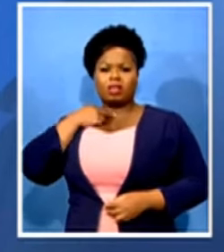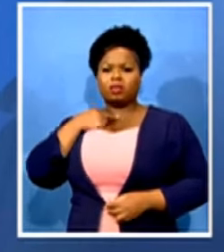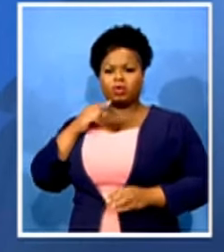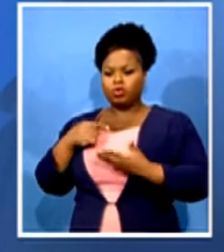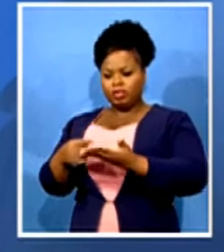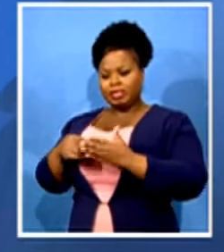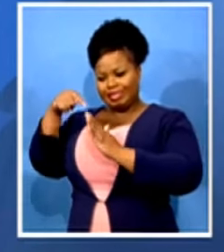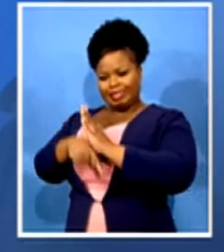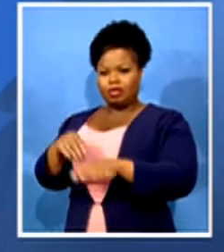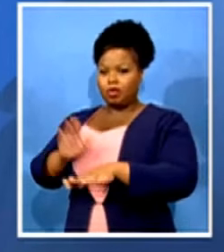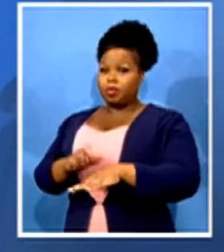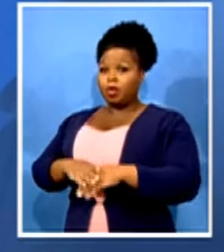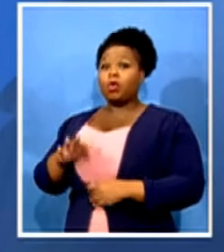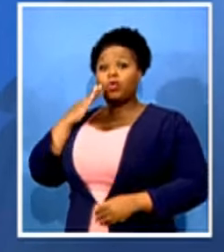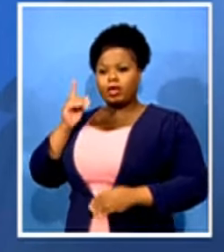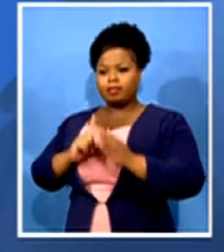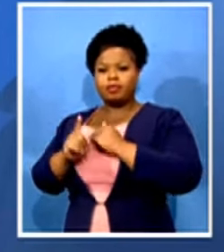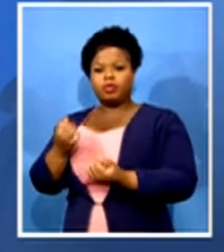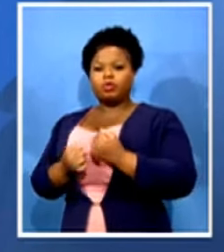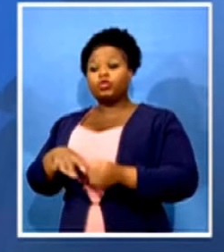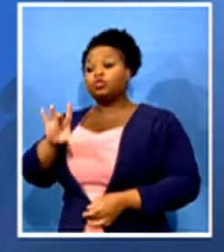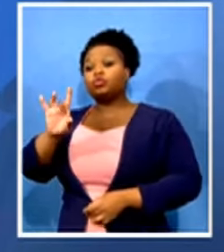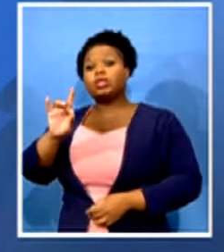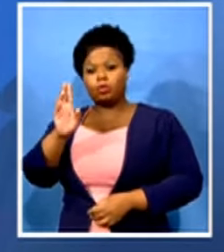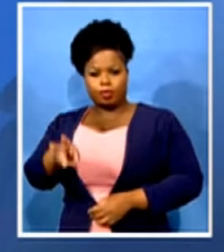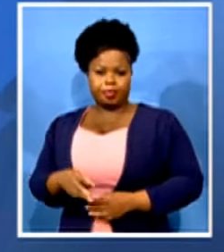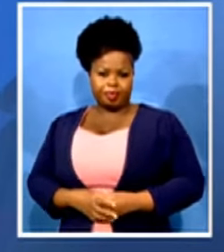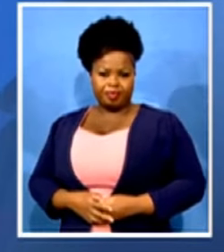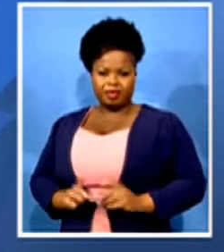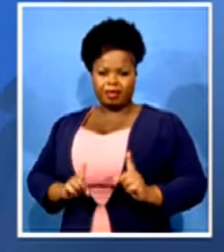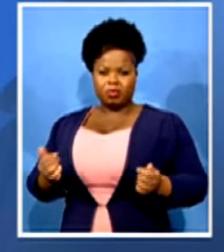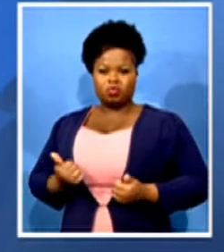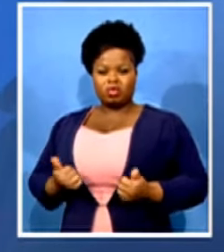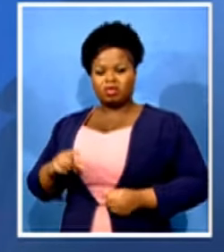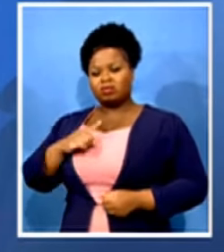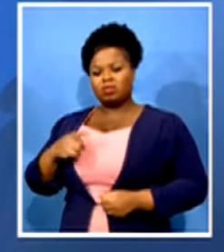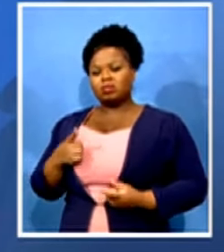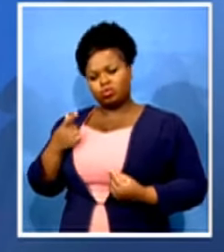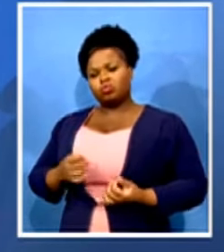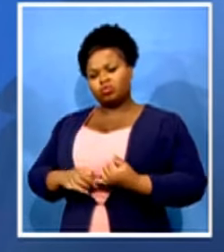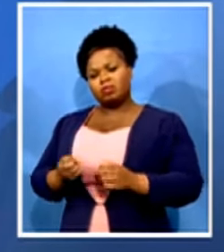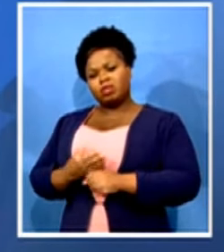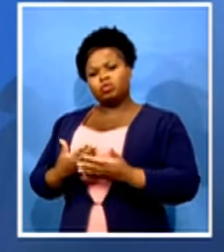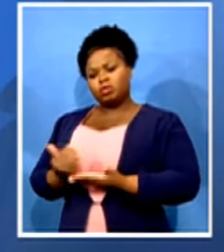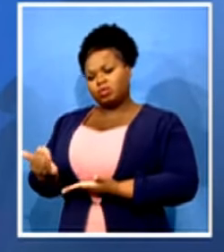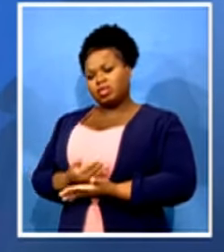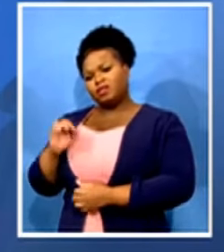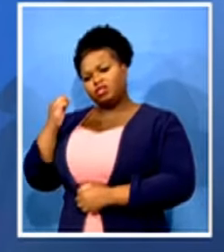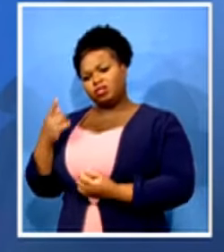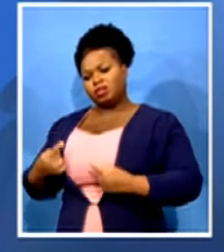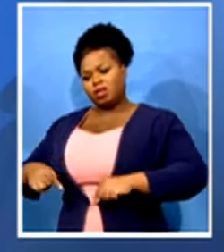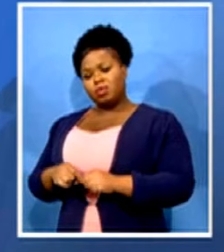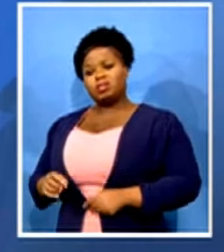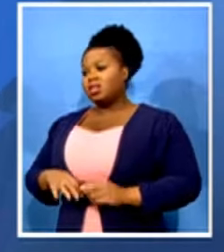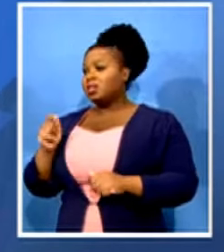in on Tuesday. But it's imperative that we do what we can do to save the industry. Yeah. And if anybody just stops for a brief moment and